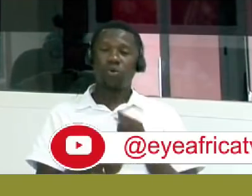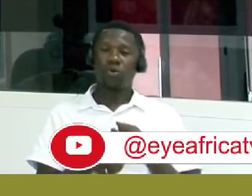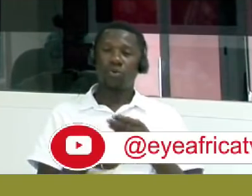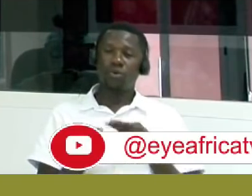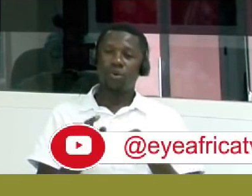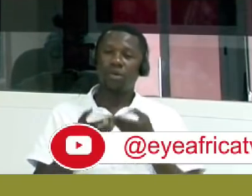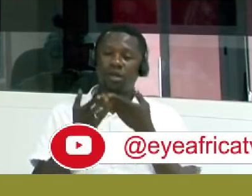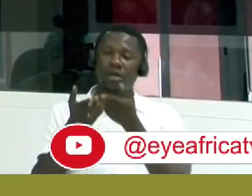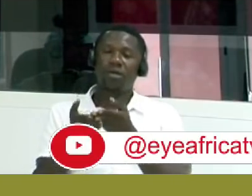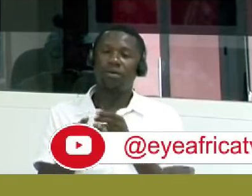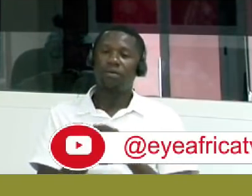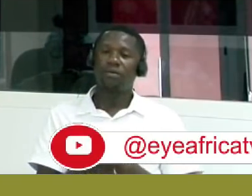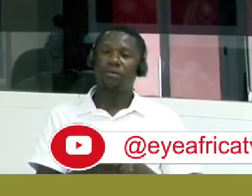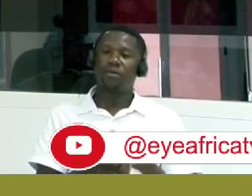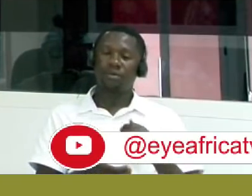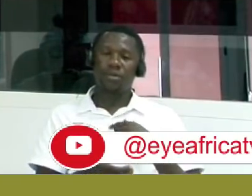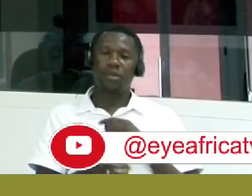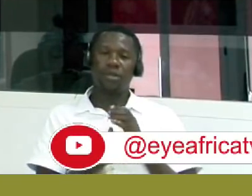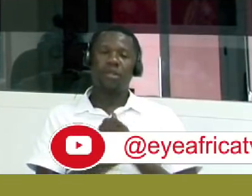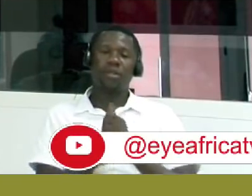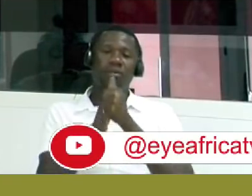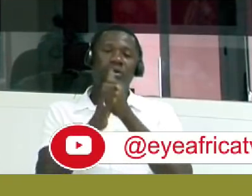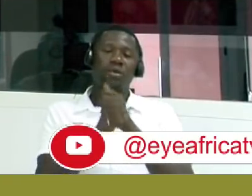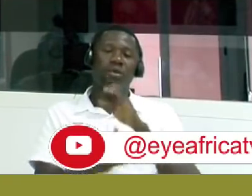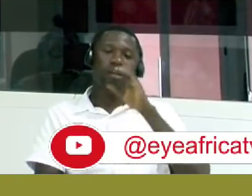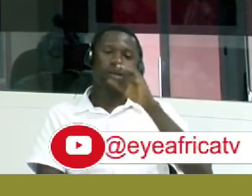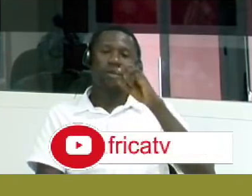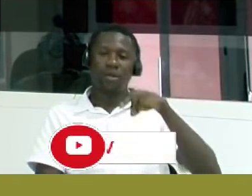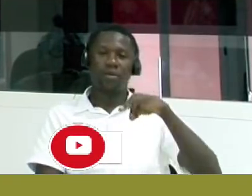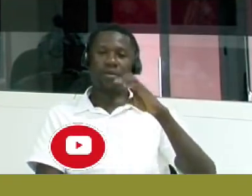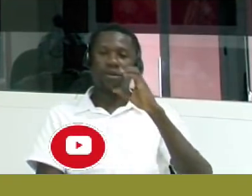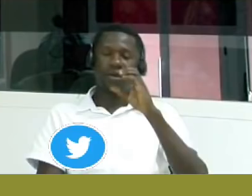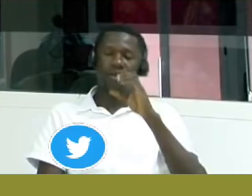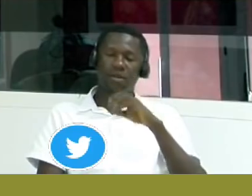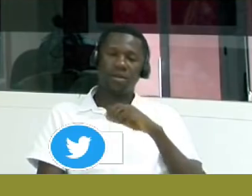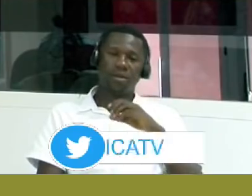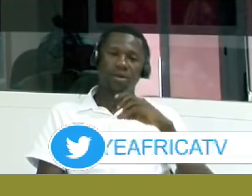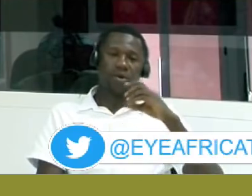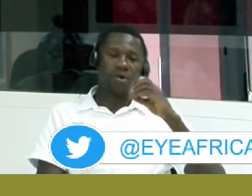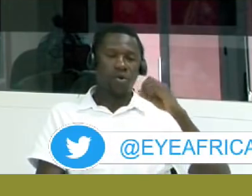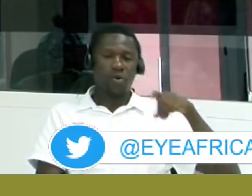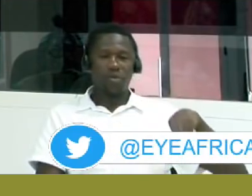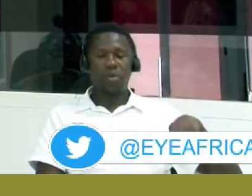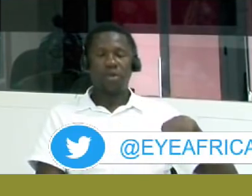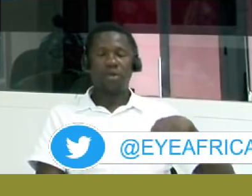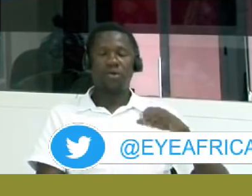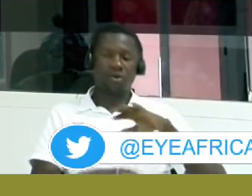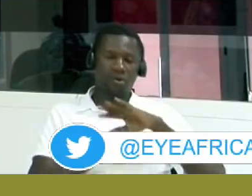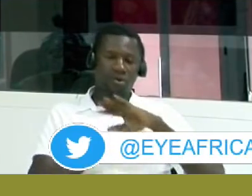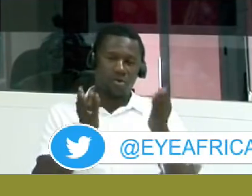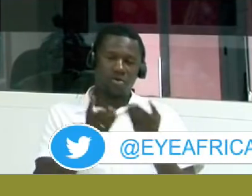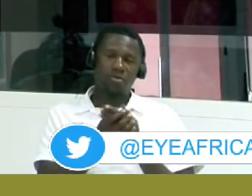my deputies, CMC, operations, they all. I kept nothing to myself. Okay.